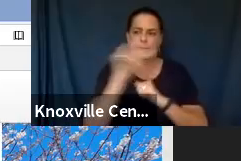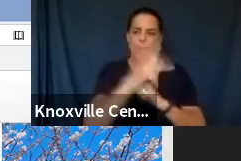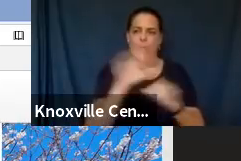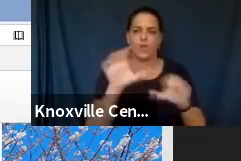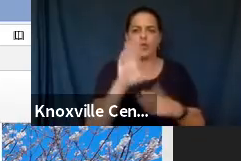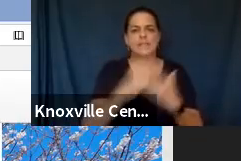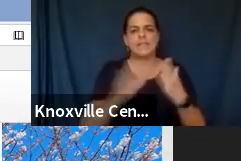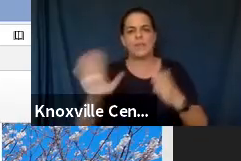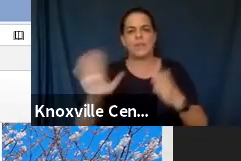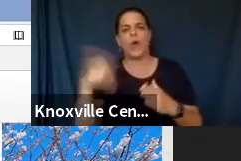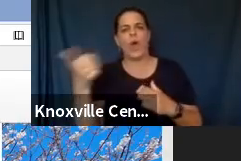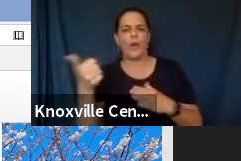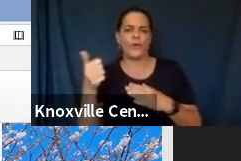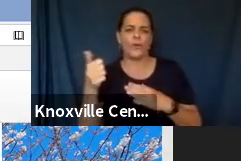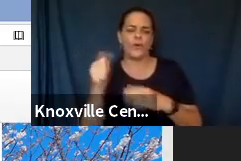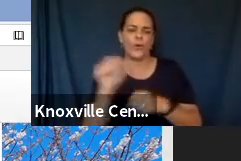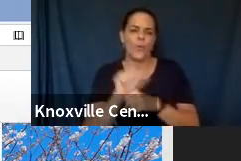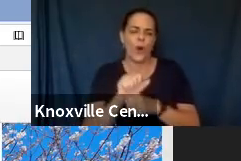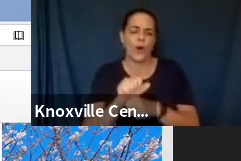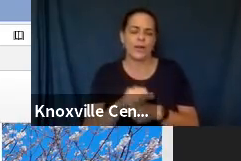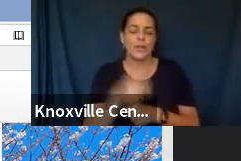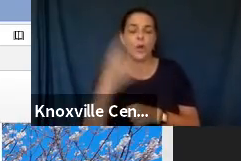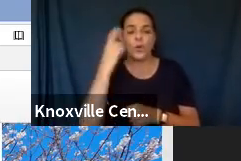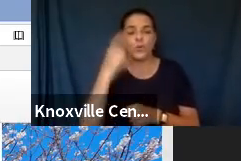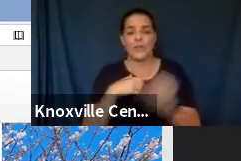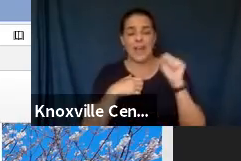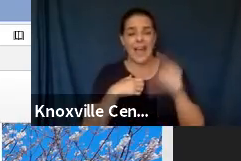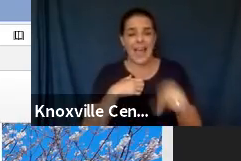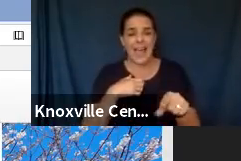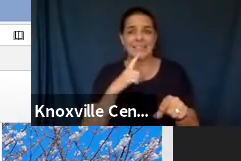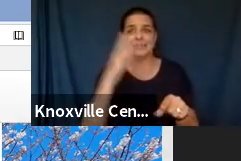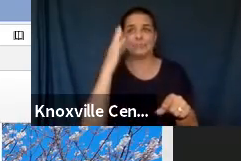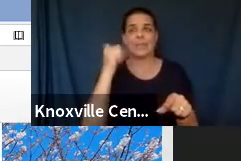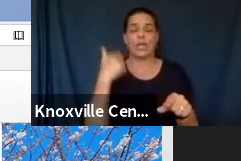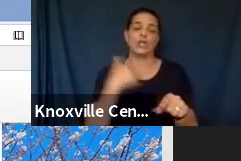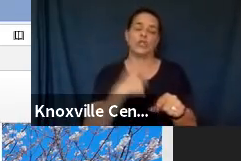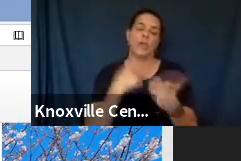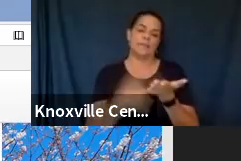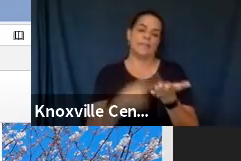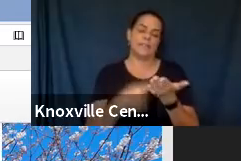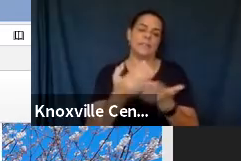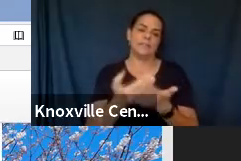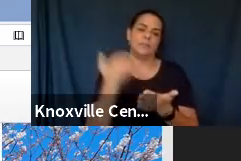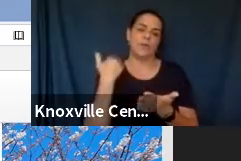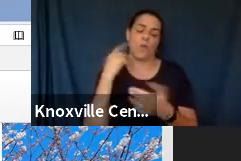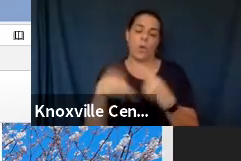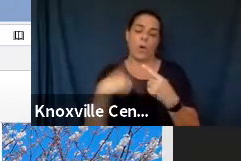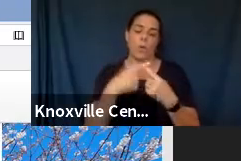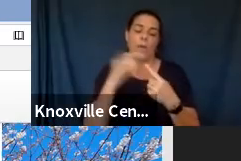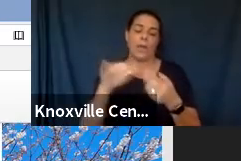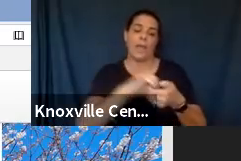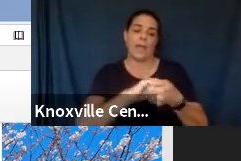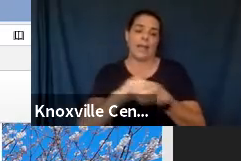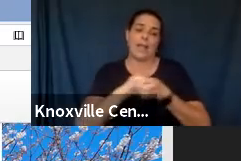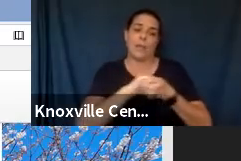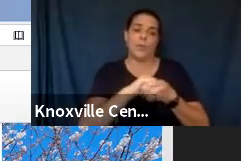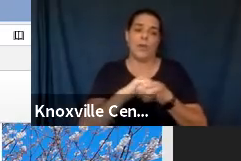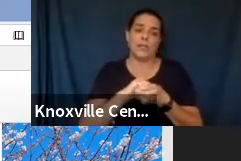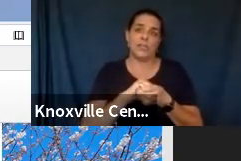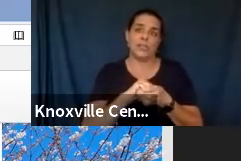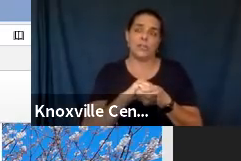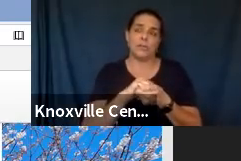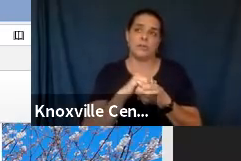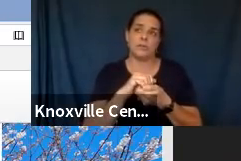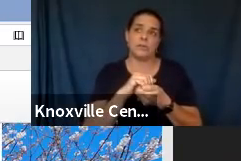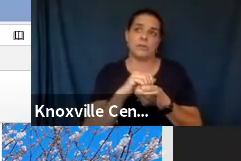other functions. And the reason I ask that is that we've discussed previously about the collaboration, and we wrote